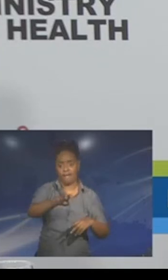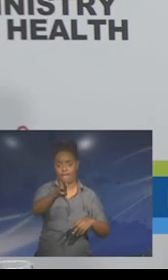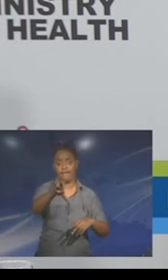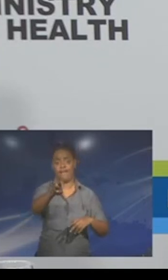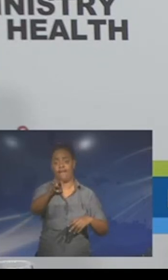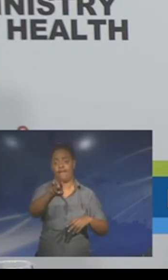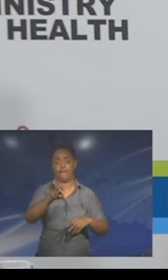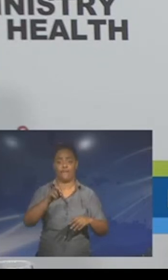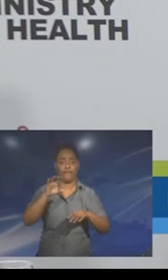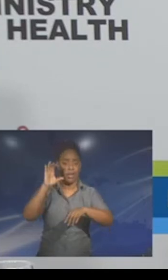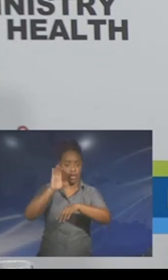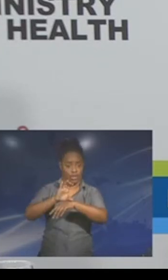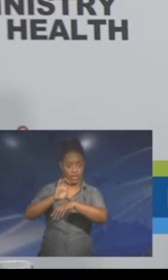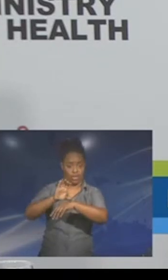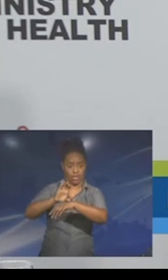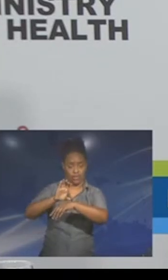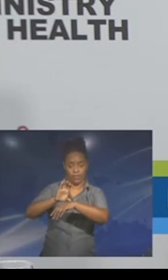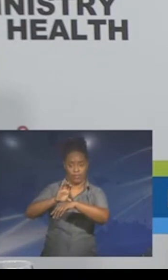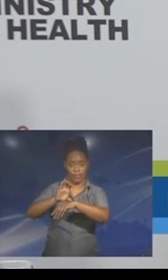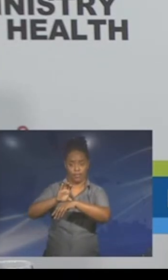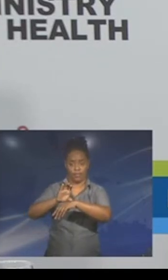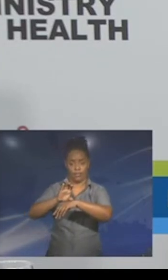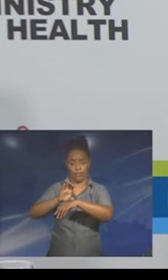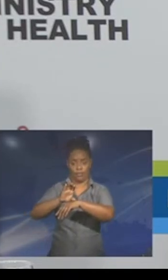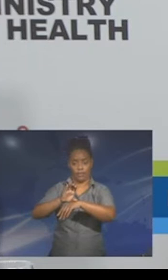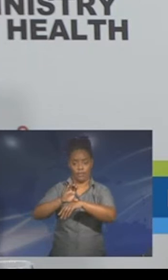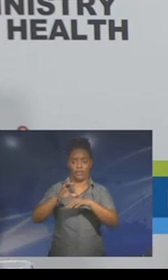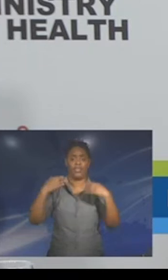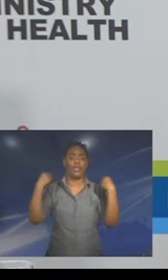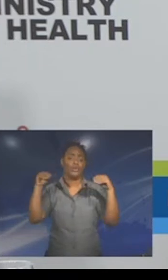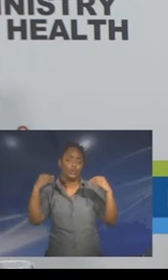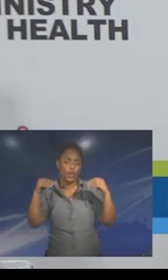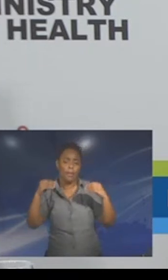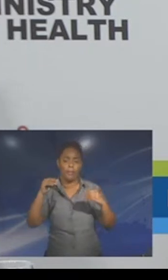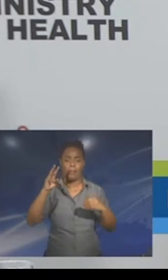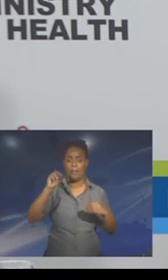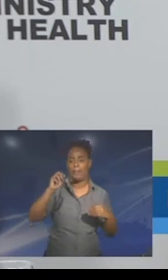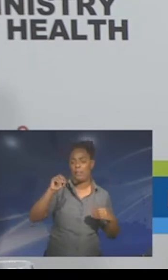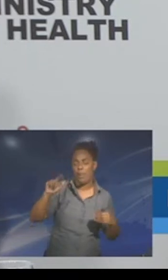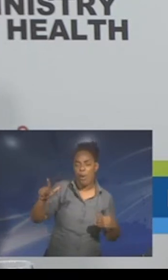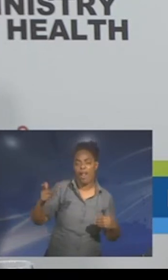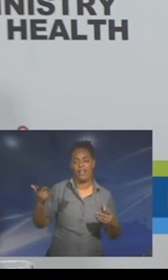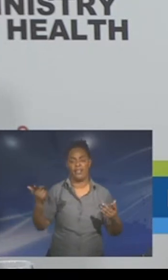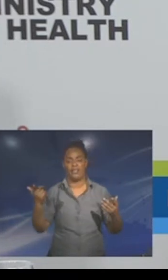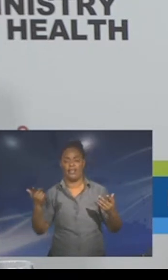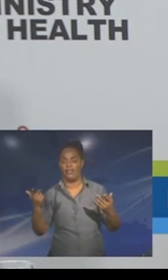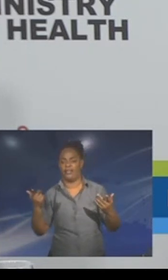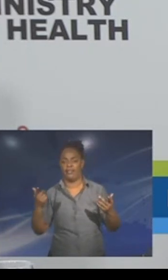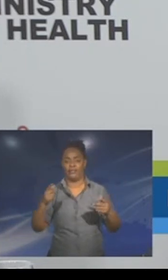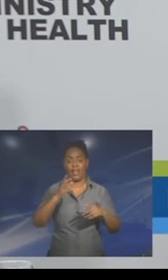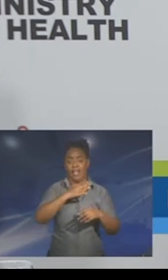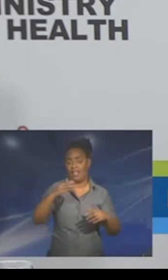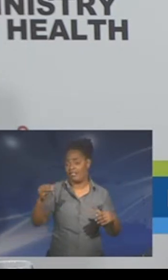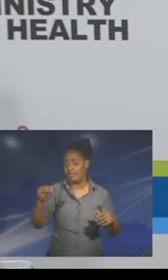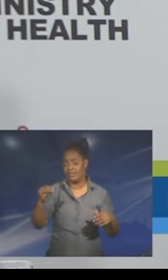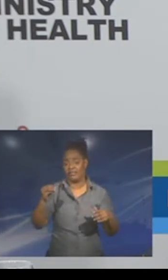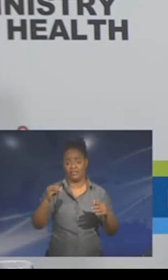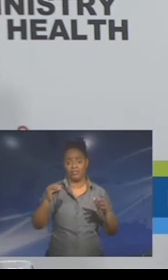worship, whilst you are out shopping, especially in that retail sector, and in any mass